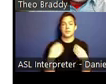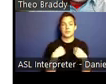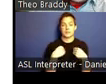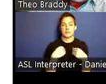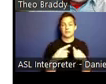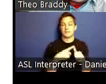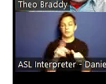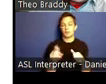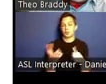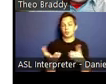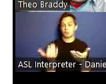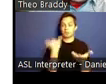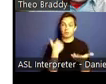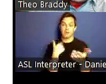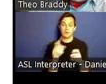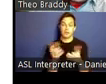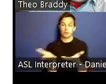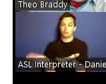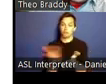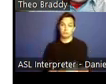first question if we have one.